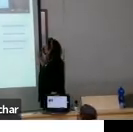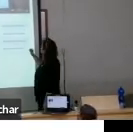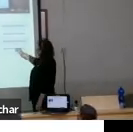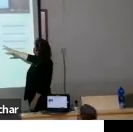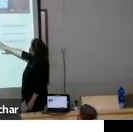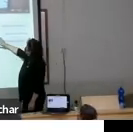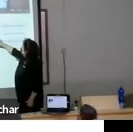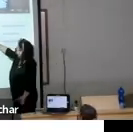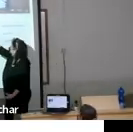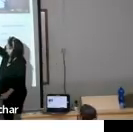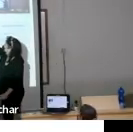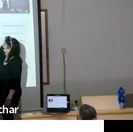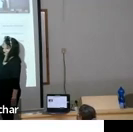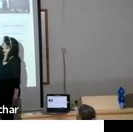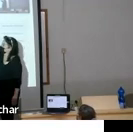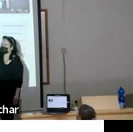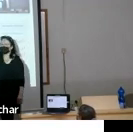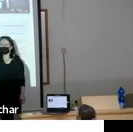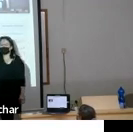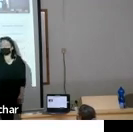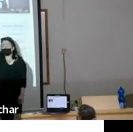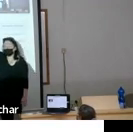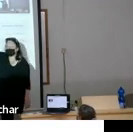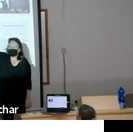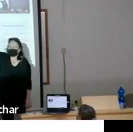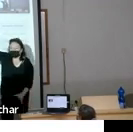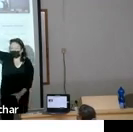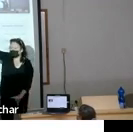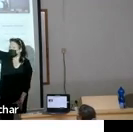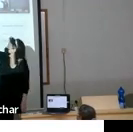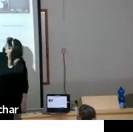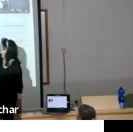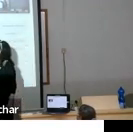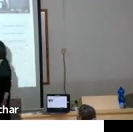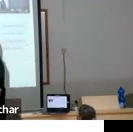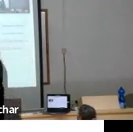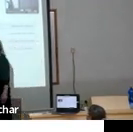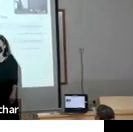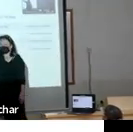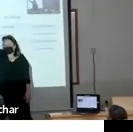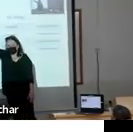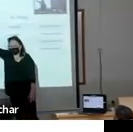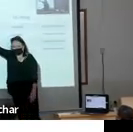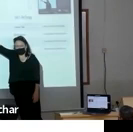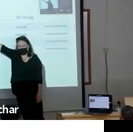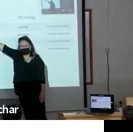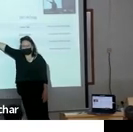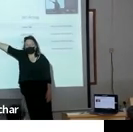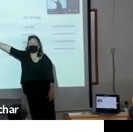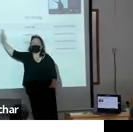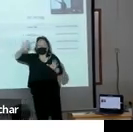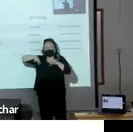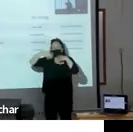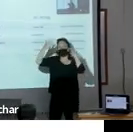interesting. Once again, you can see that even though all the students, or most of them, attended the synchronous